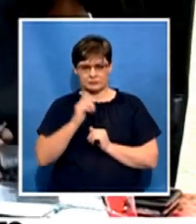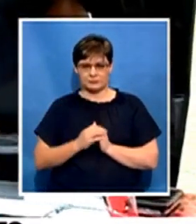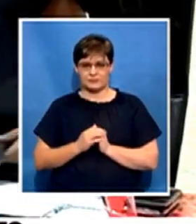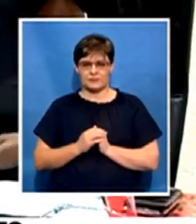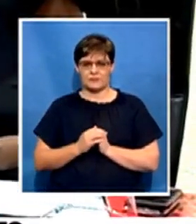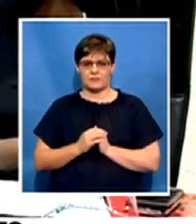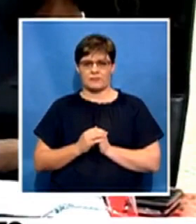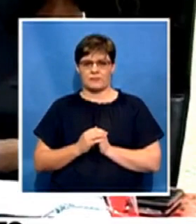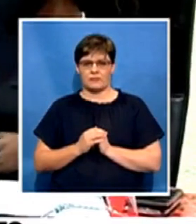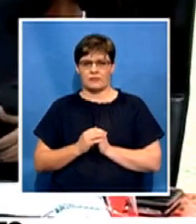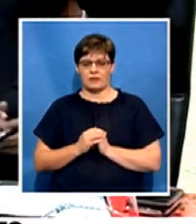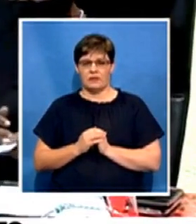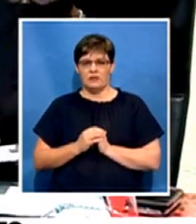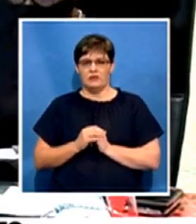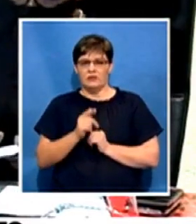ask the question.